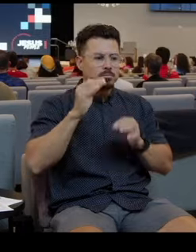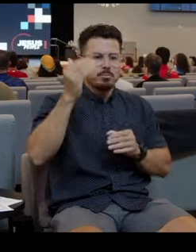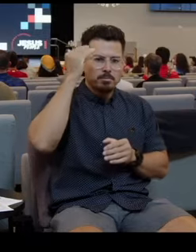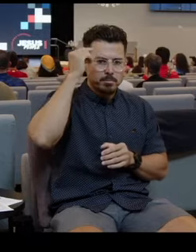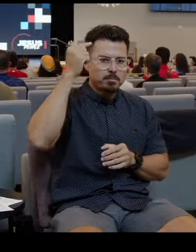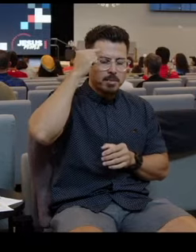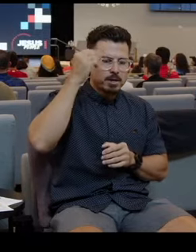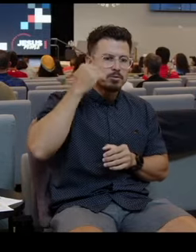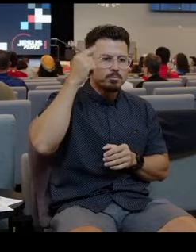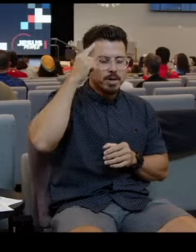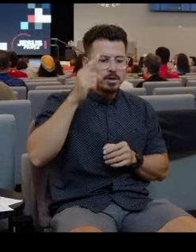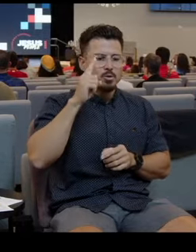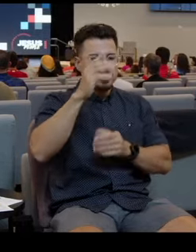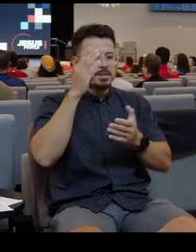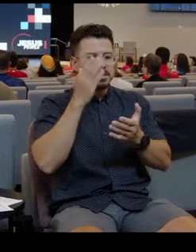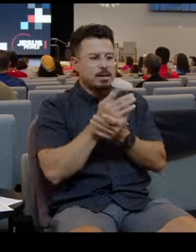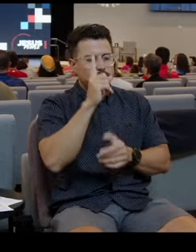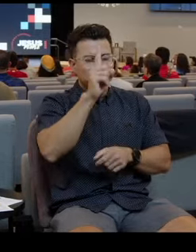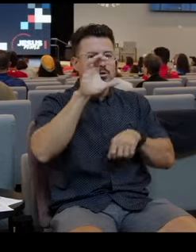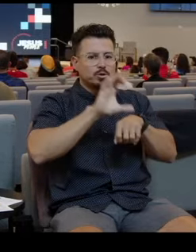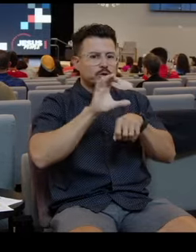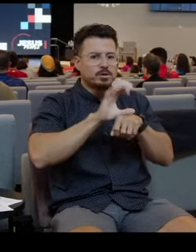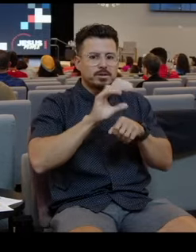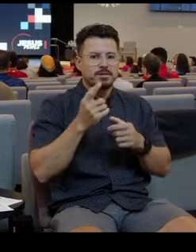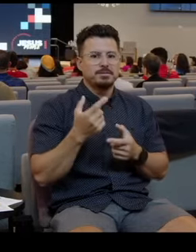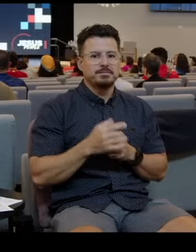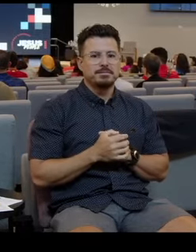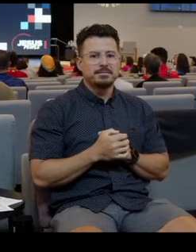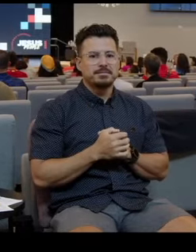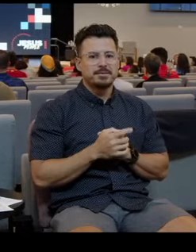-shop-superstore concept way before Walmart.